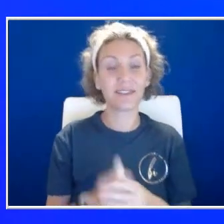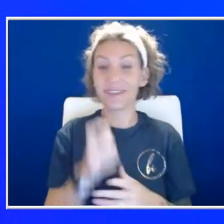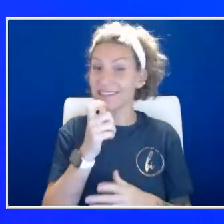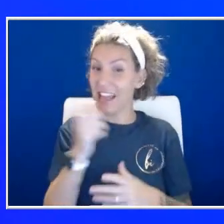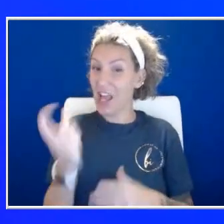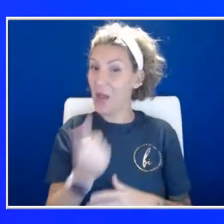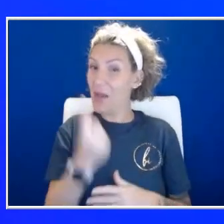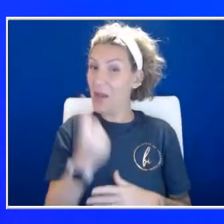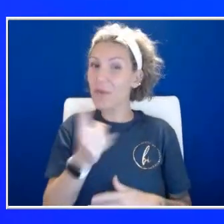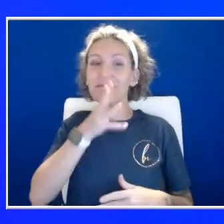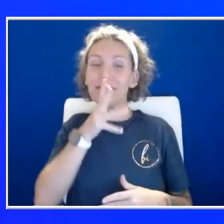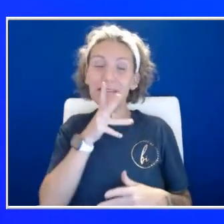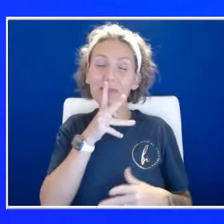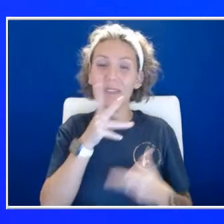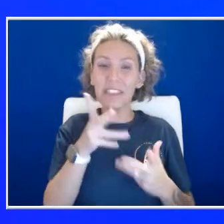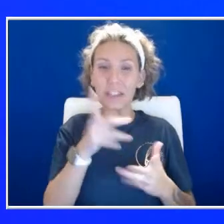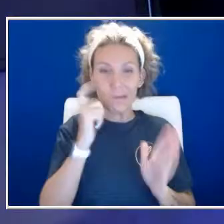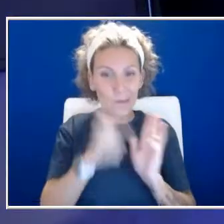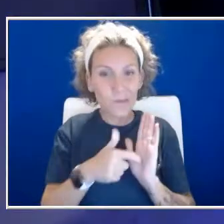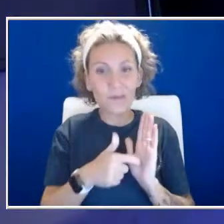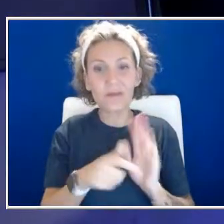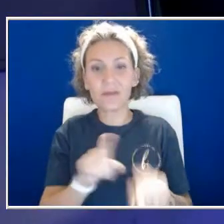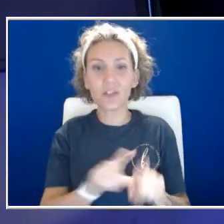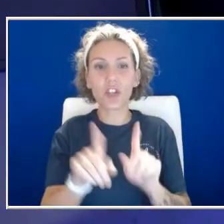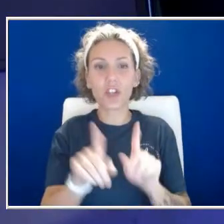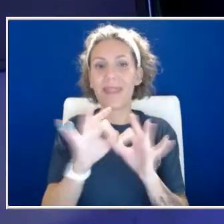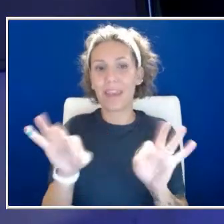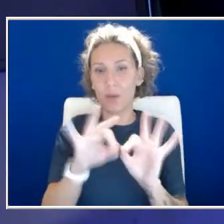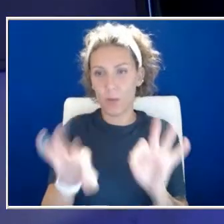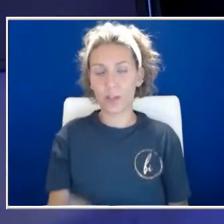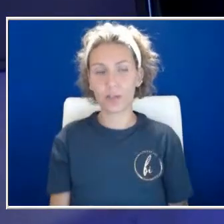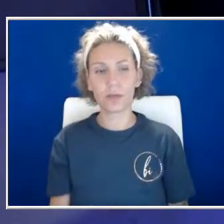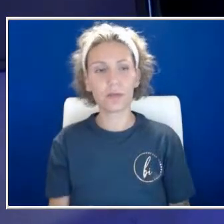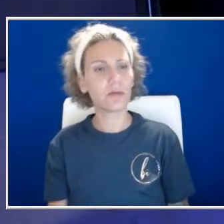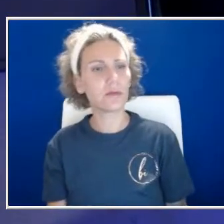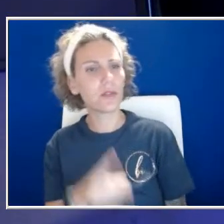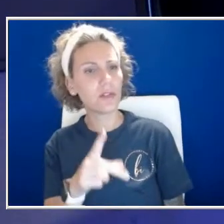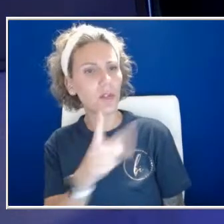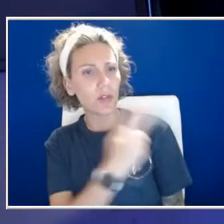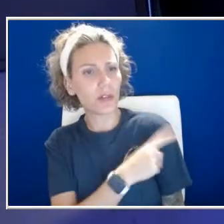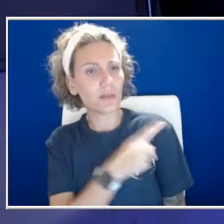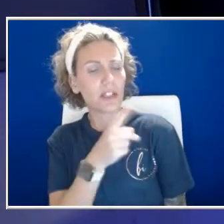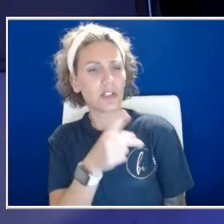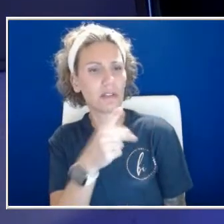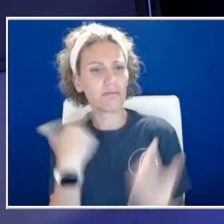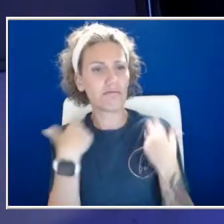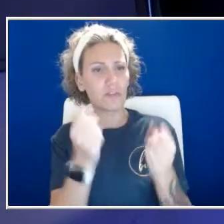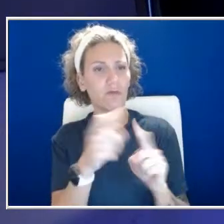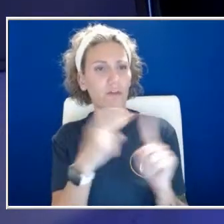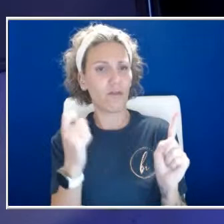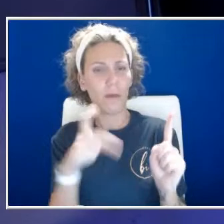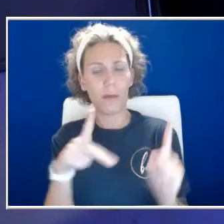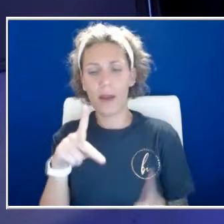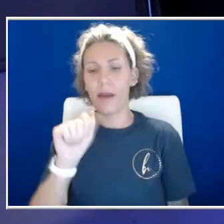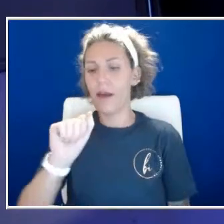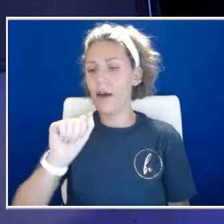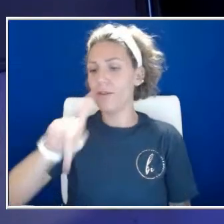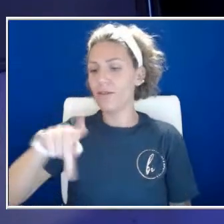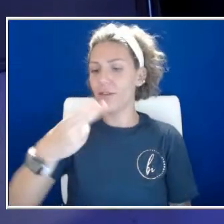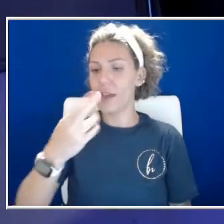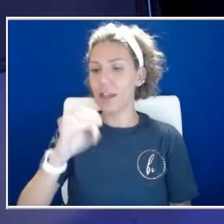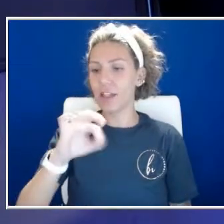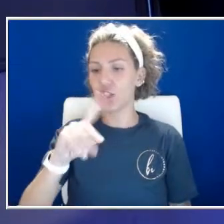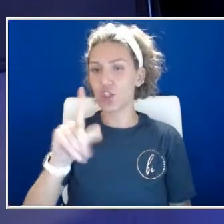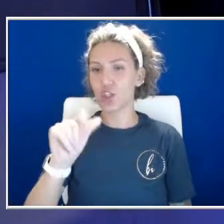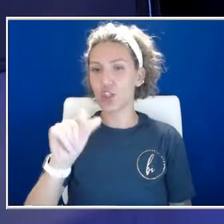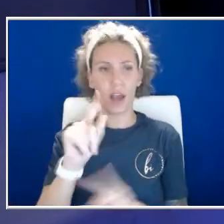might be able to see, it's also the language. So do patients recover from aphasia just on its own, or does it have to take some